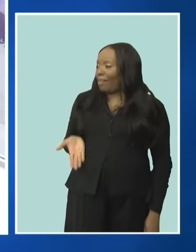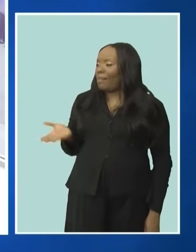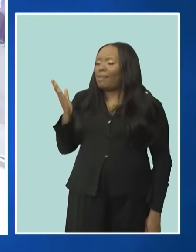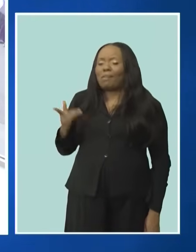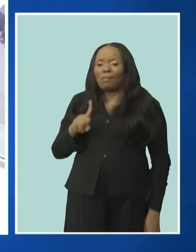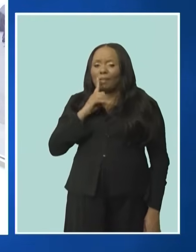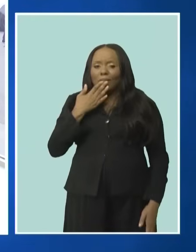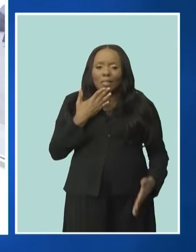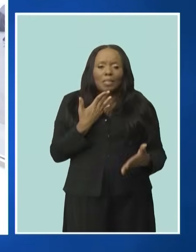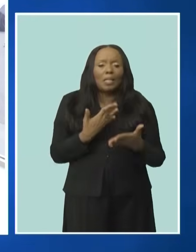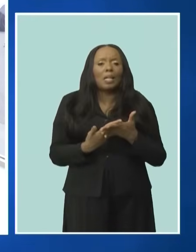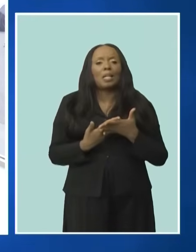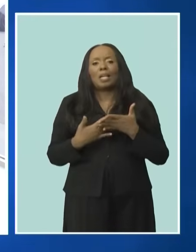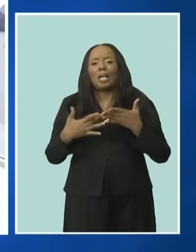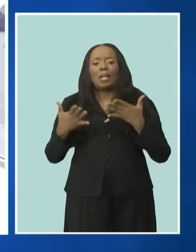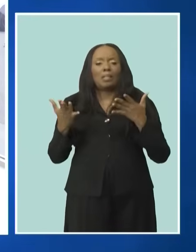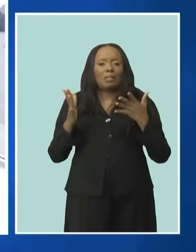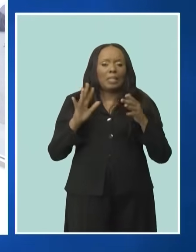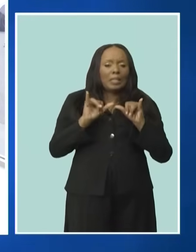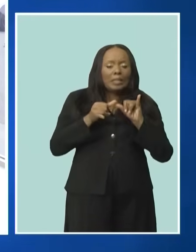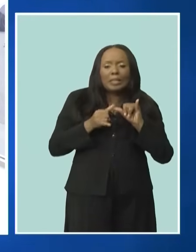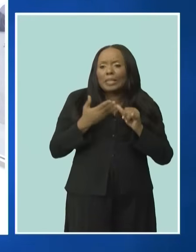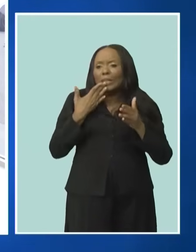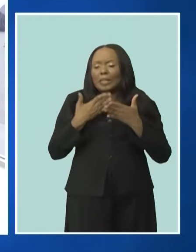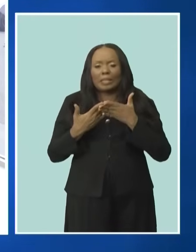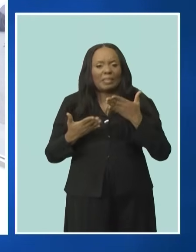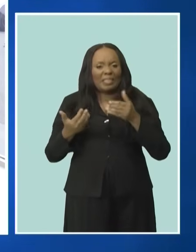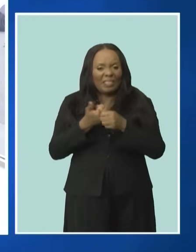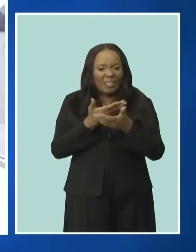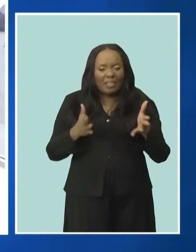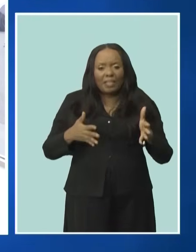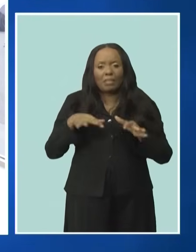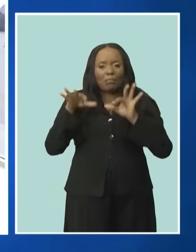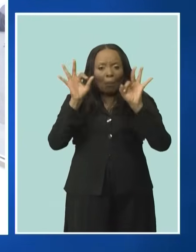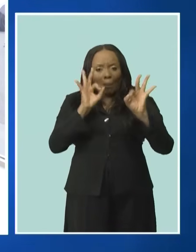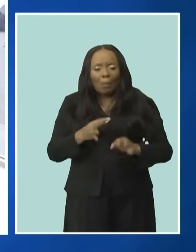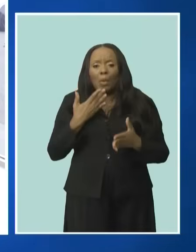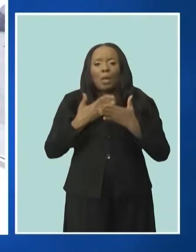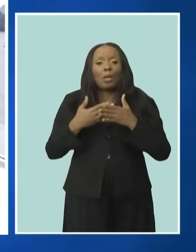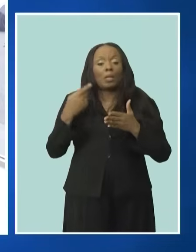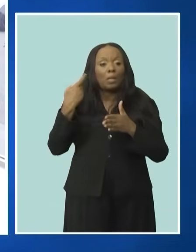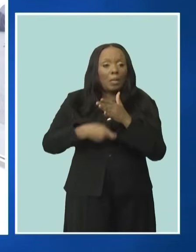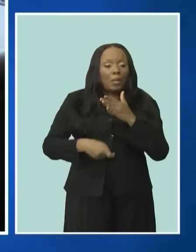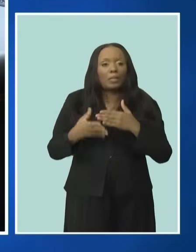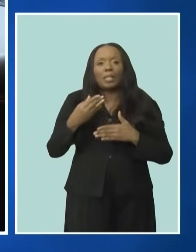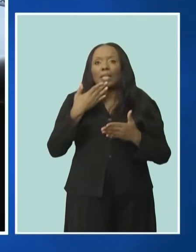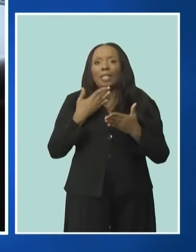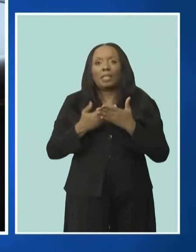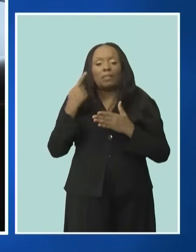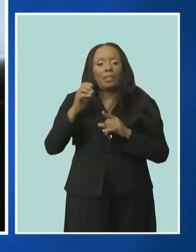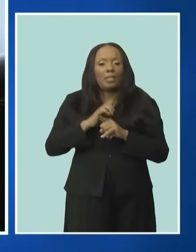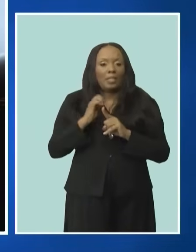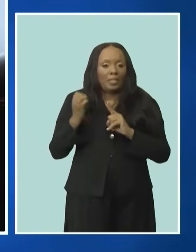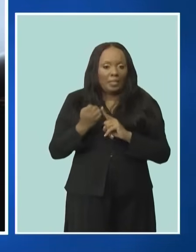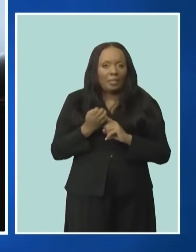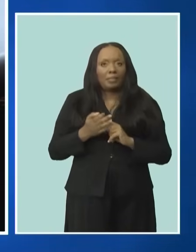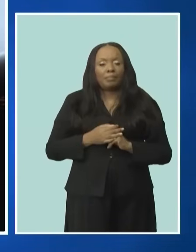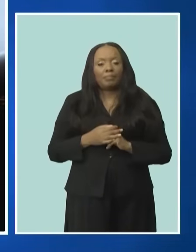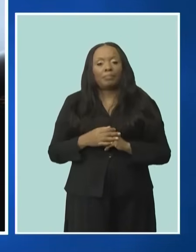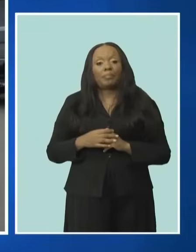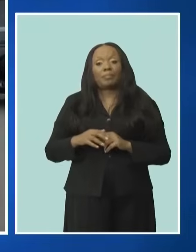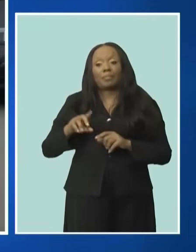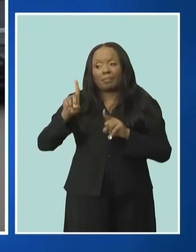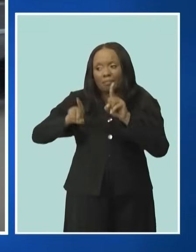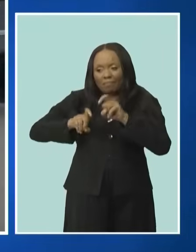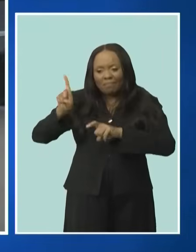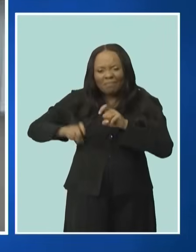well engineered, not only are they affordably priced, but they're also great for the environment. The sales manager says system surveys have indicated